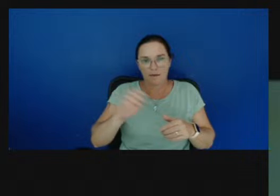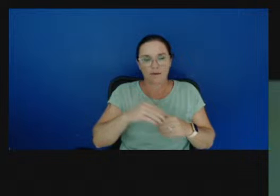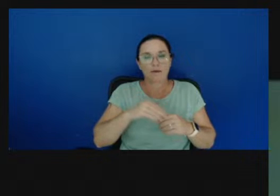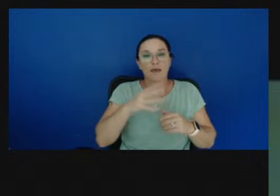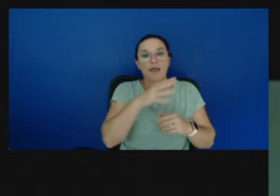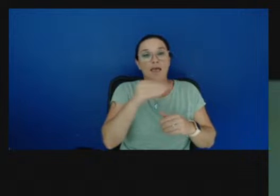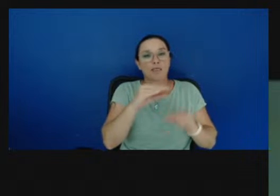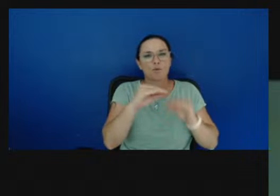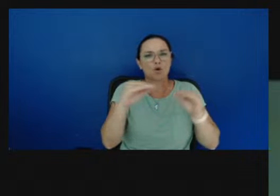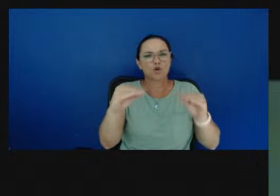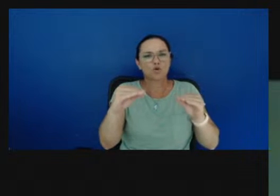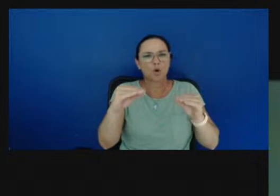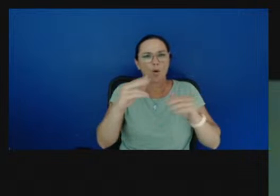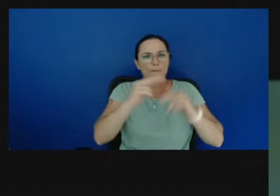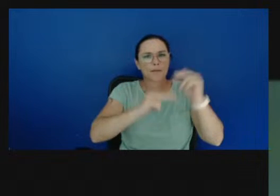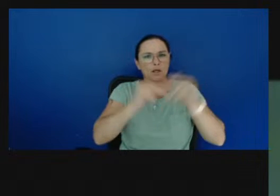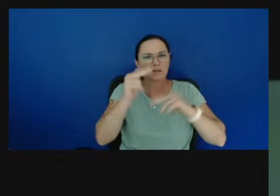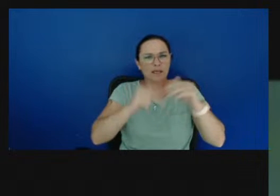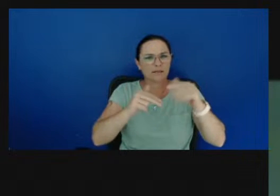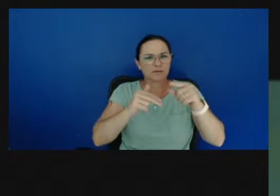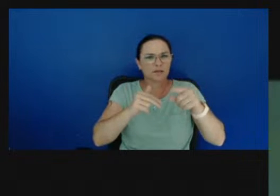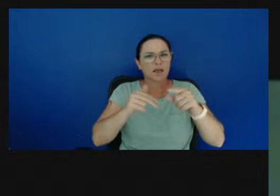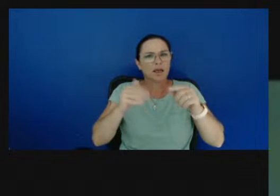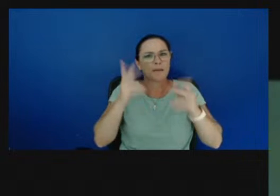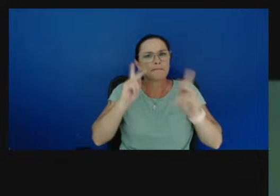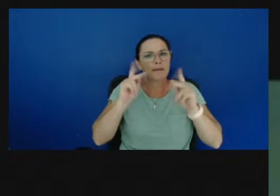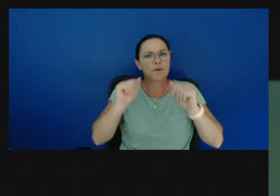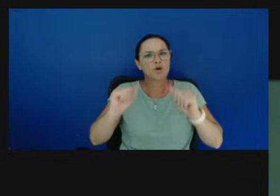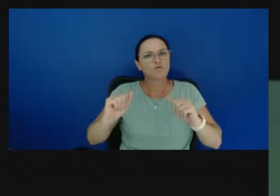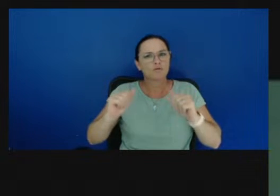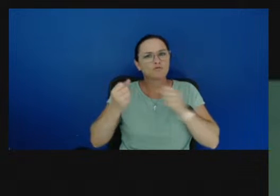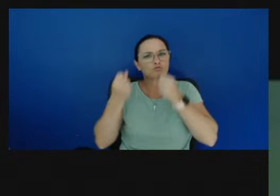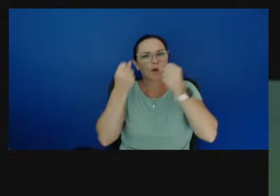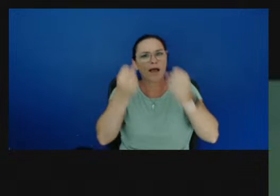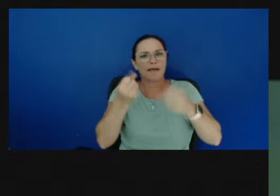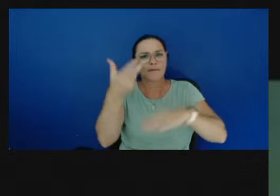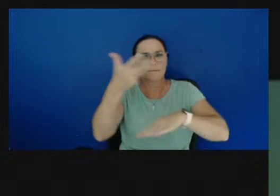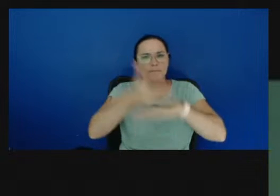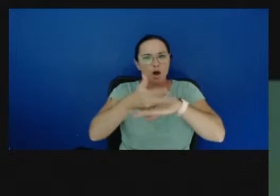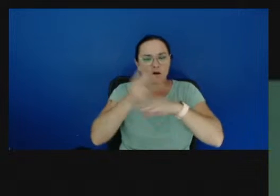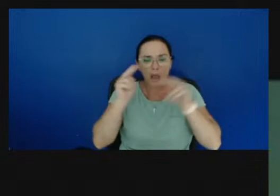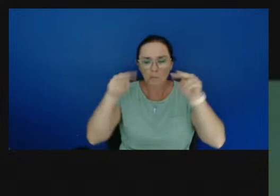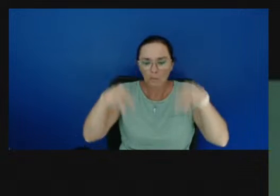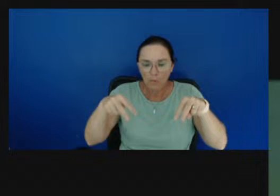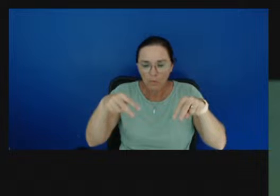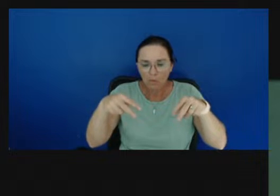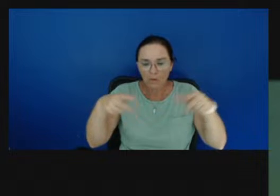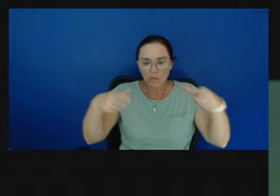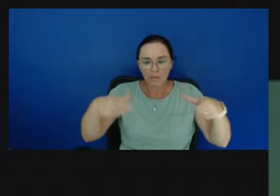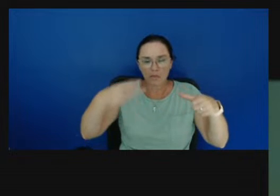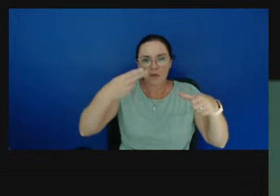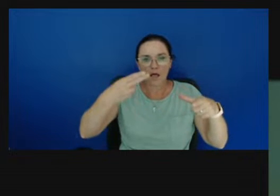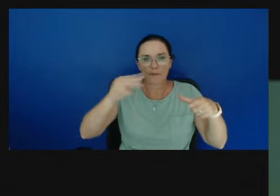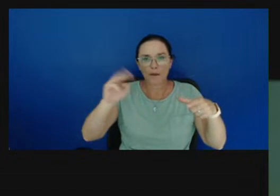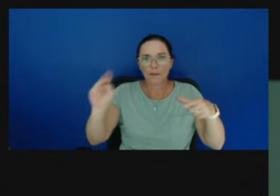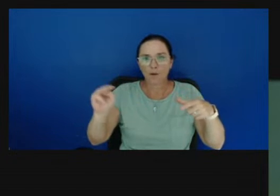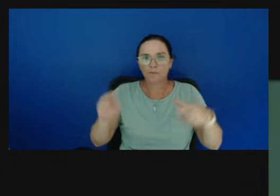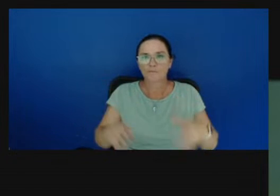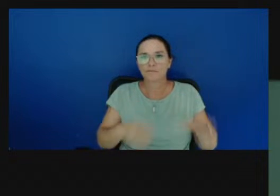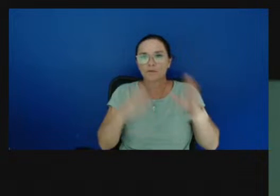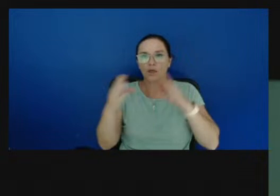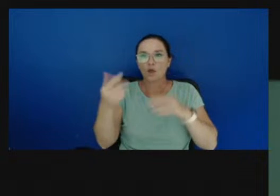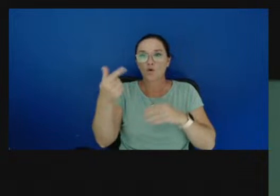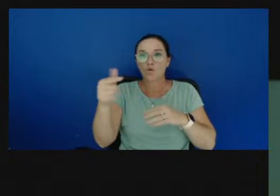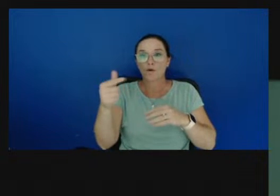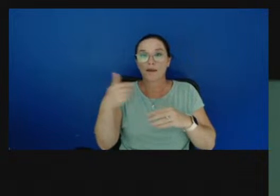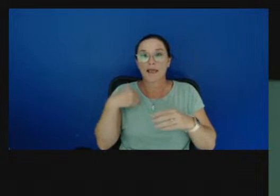on the bluff, and people could drive there and park and get a good view of Halemaumau. The green arrow shows the location of the volcano